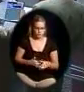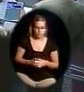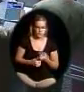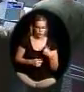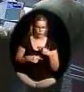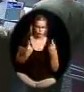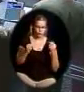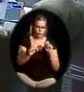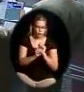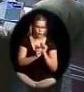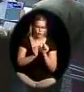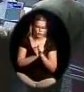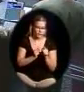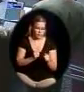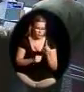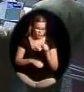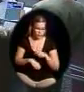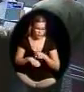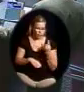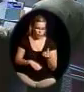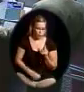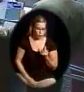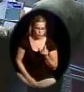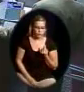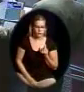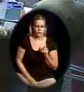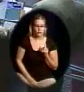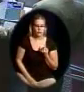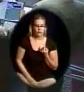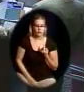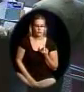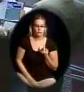we're just trying to work with them as a one-time only